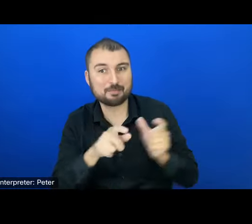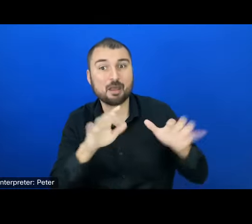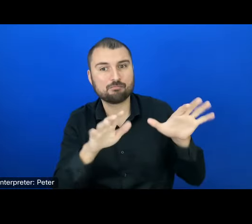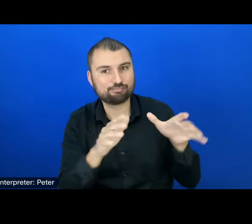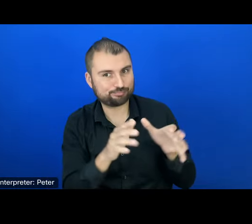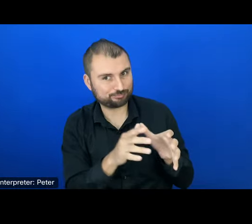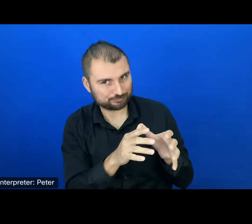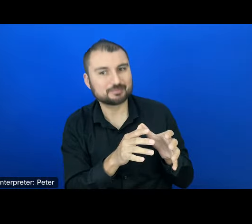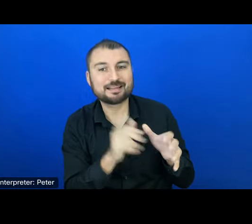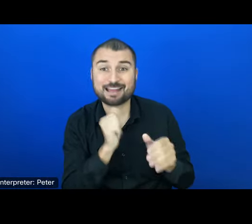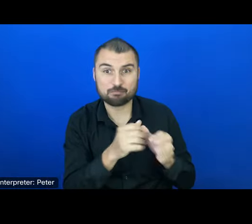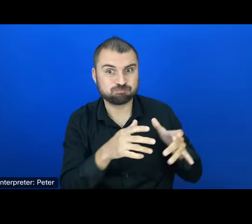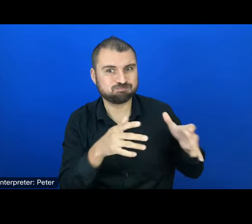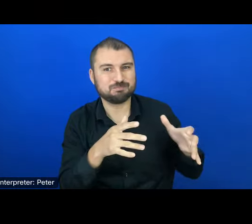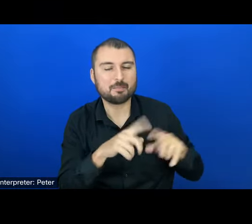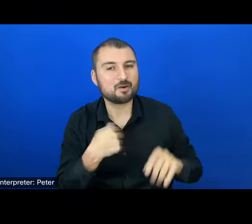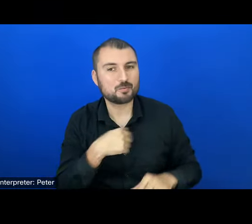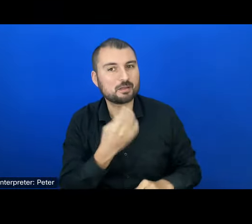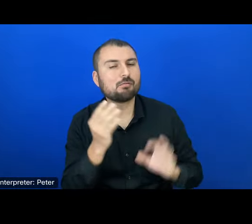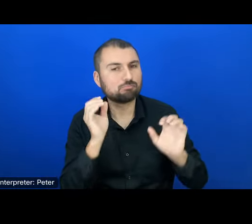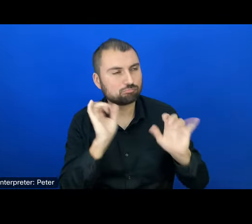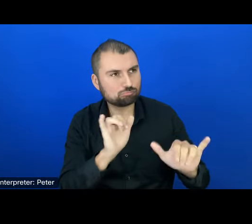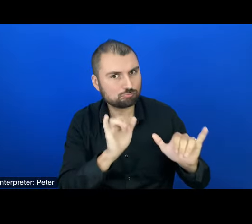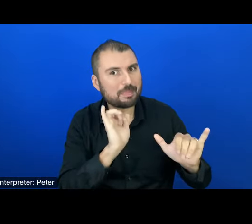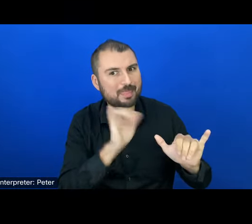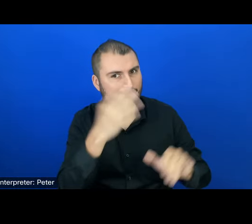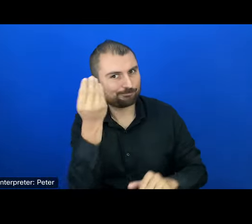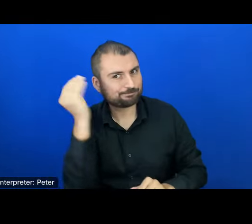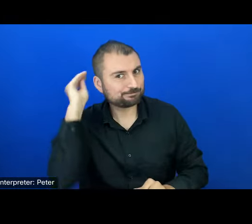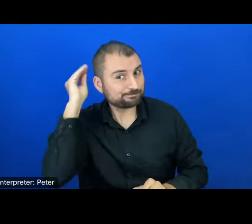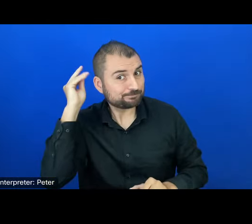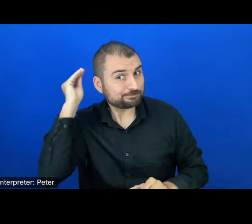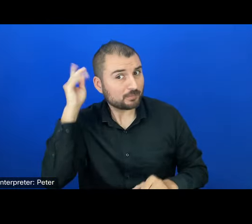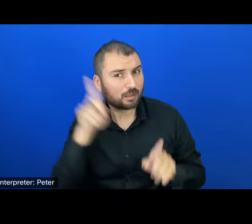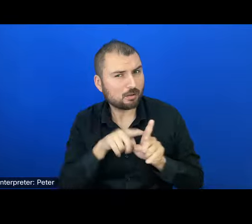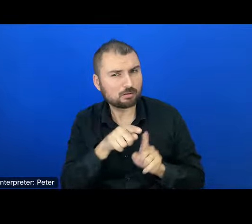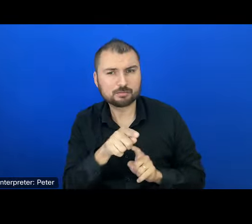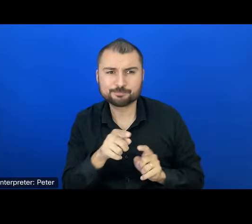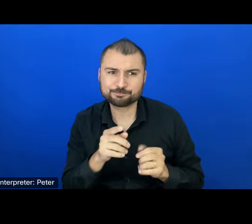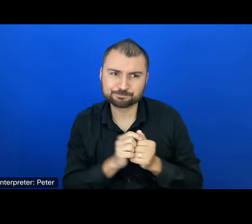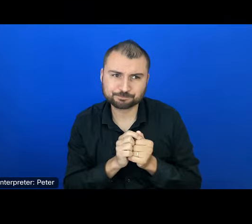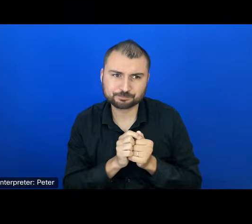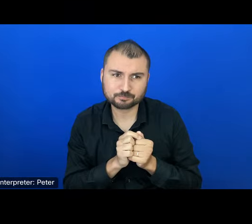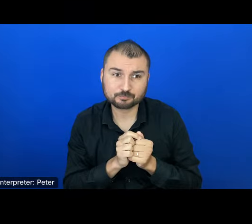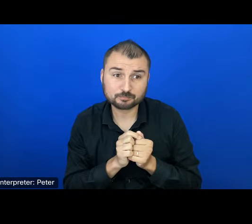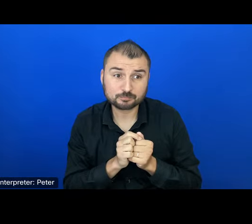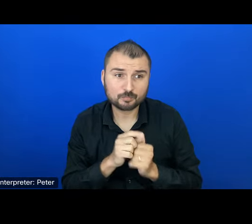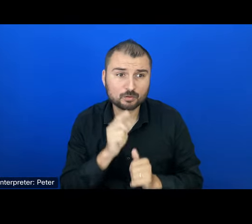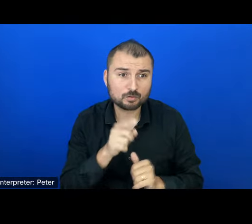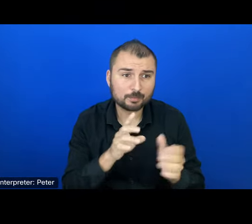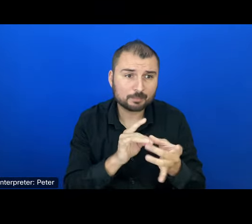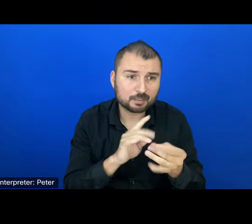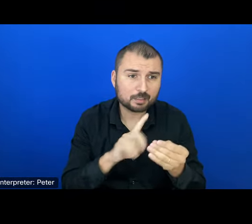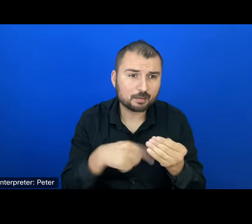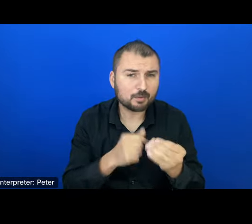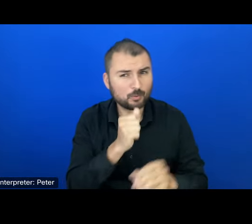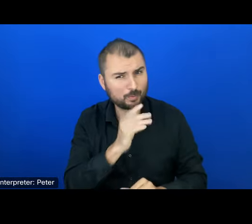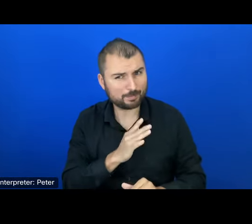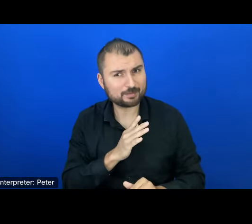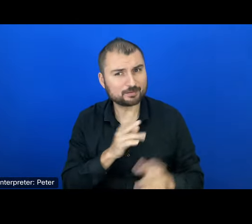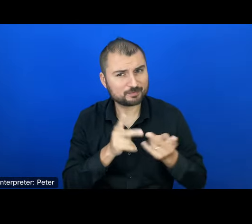I'd like to at least keep that in mind. And then you mentioned Mr. Chair, you mentioned the women's facility